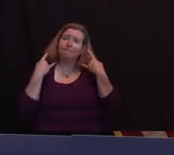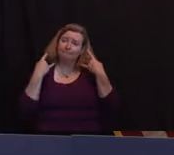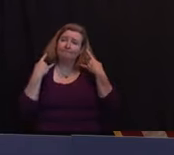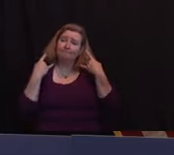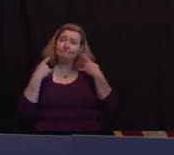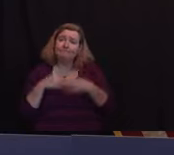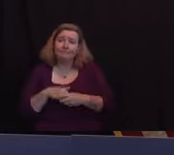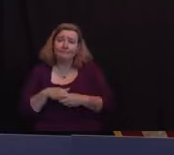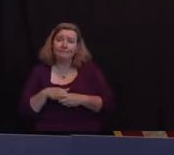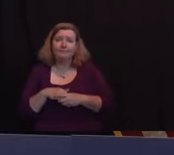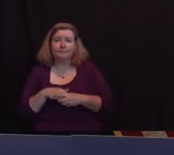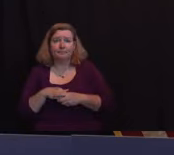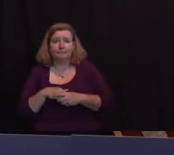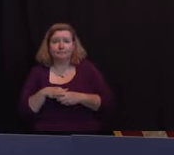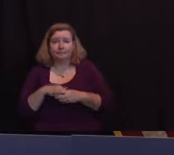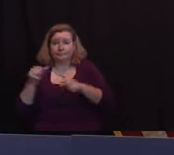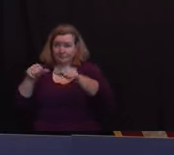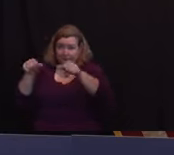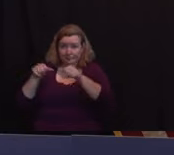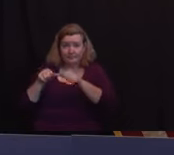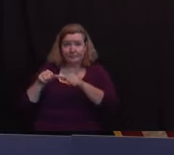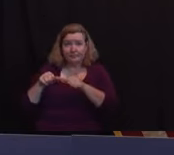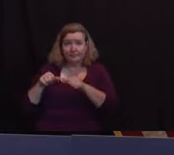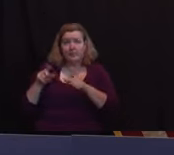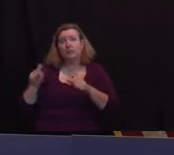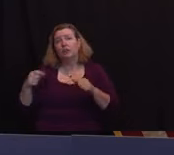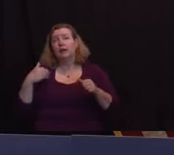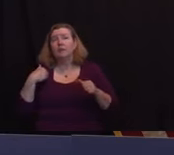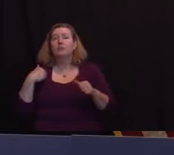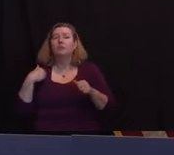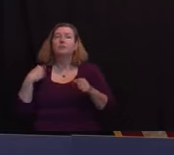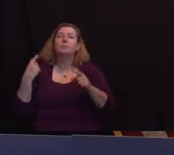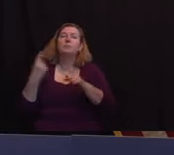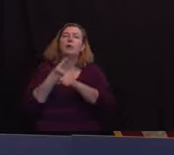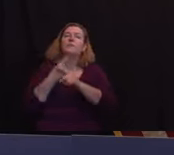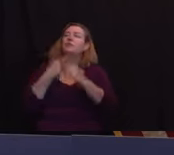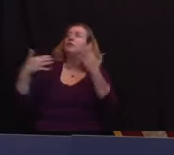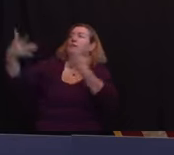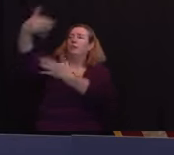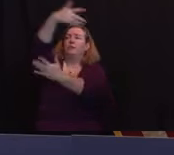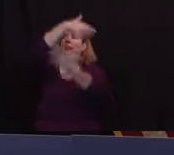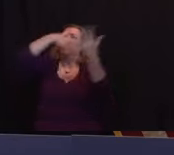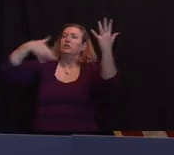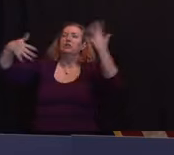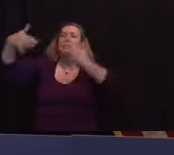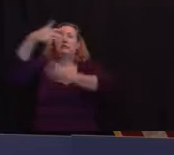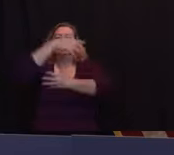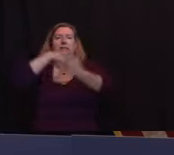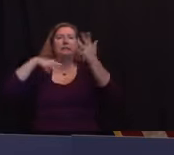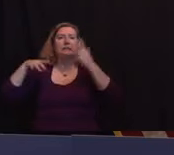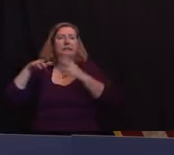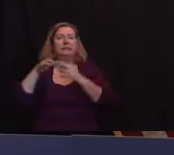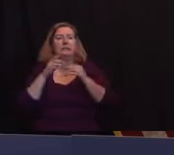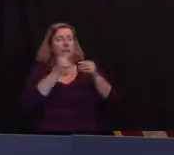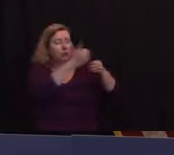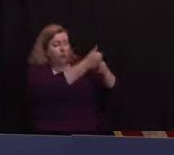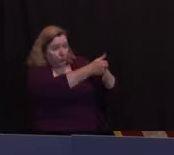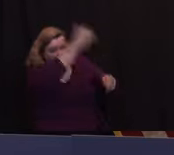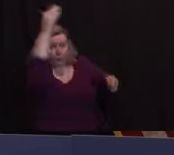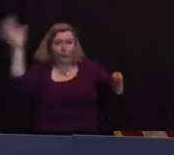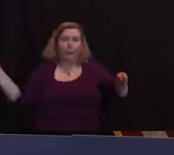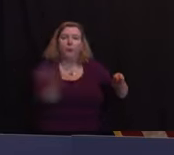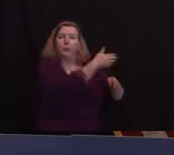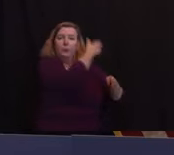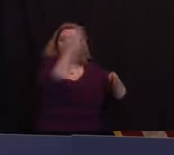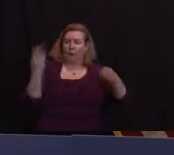The facilities should also ensure proper ventilation. For example, opening windows or doors when doing so does not